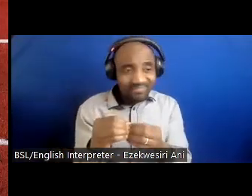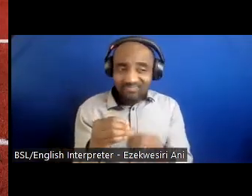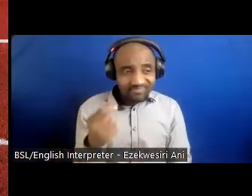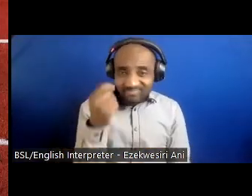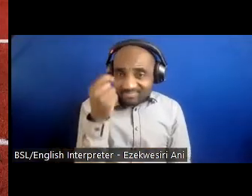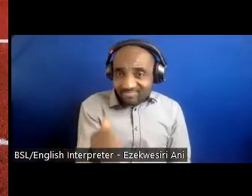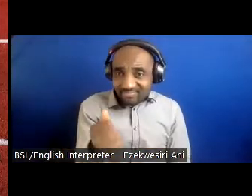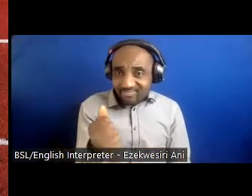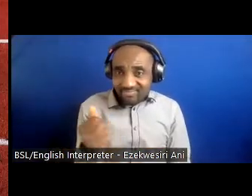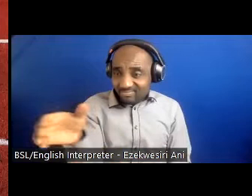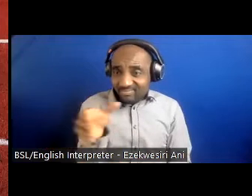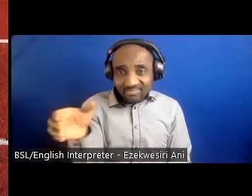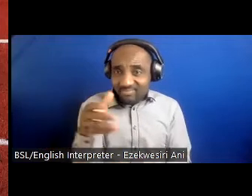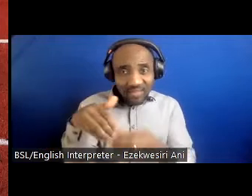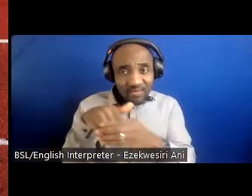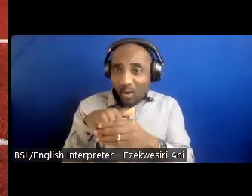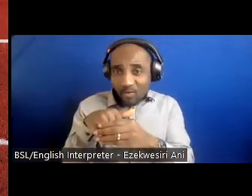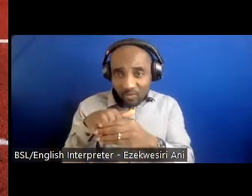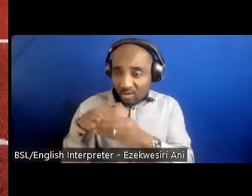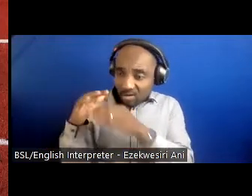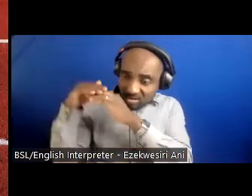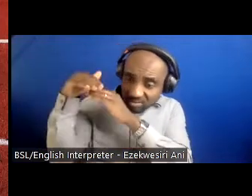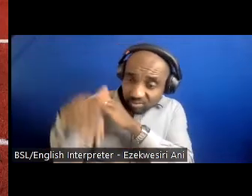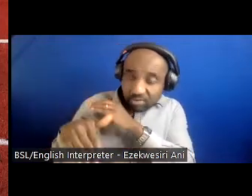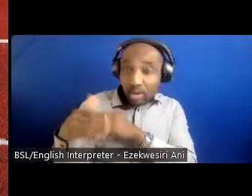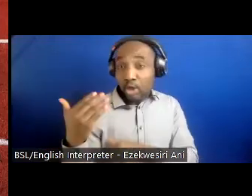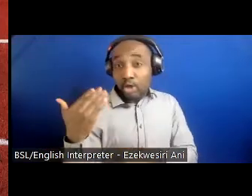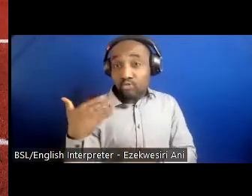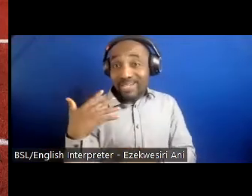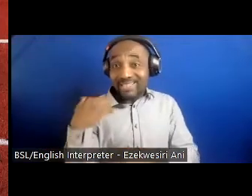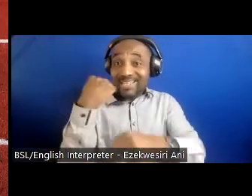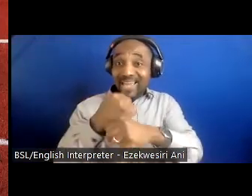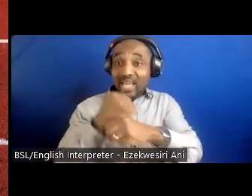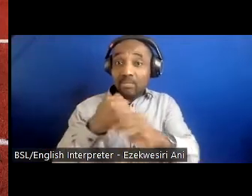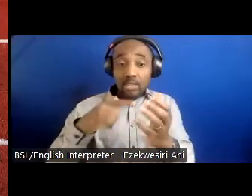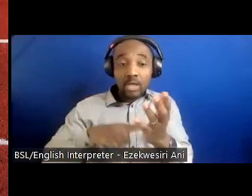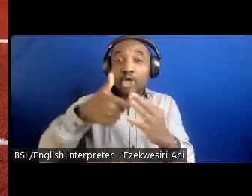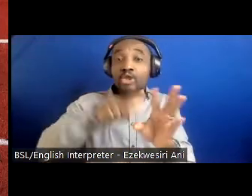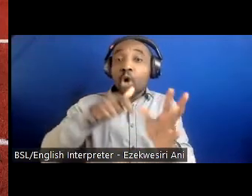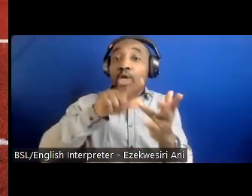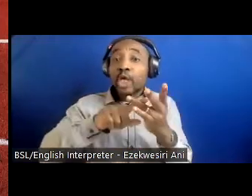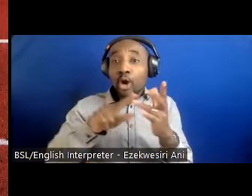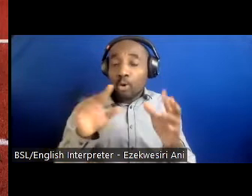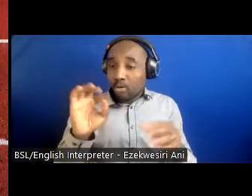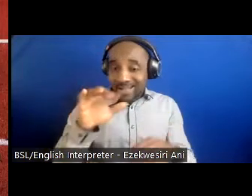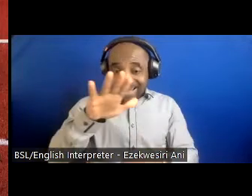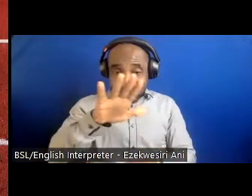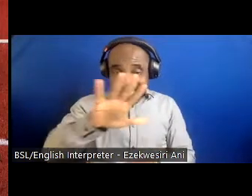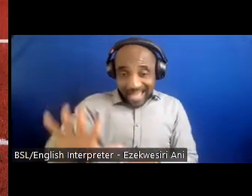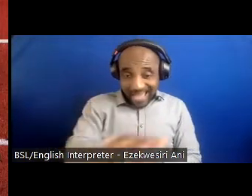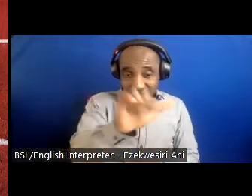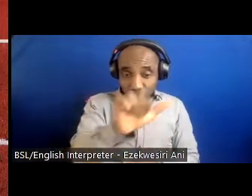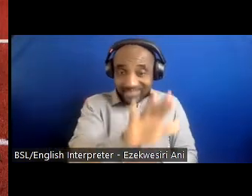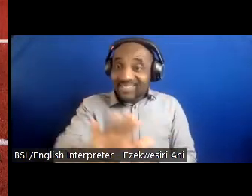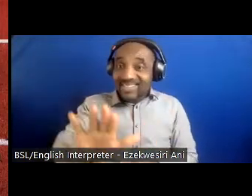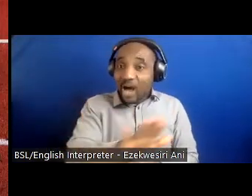of representation seemed to drop even more in the most recent games, where there appeared to be no South Asians present in